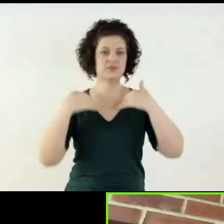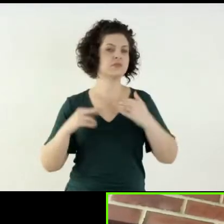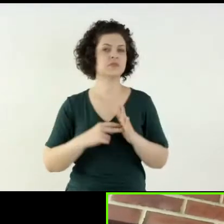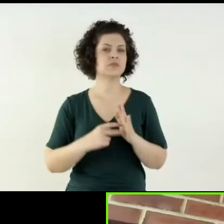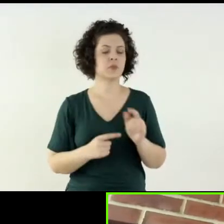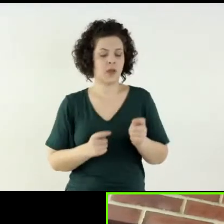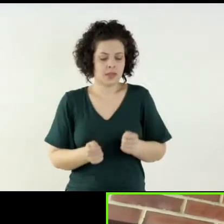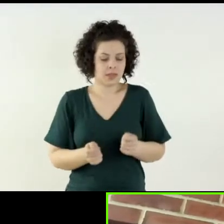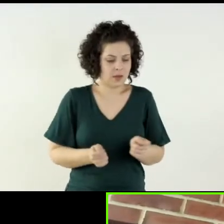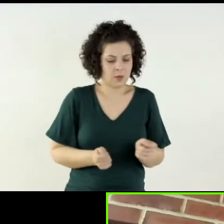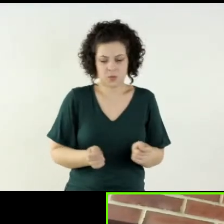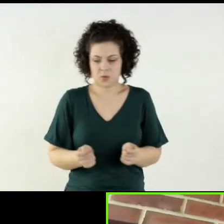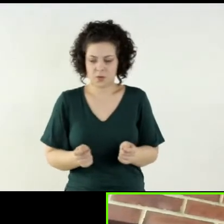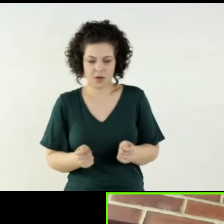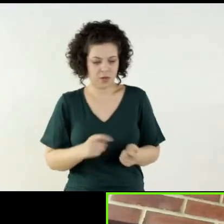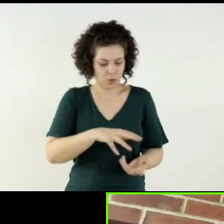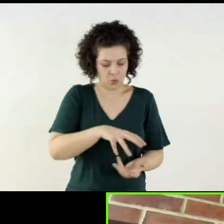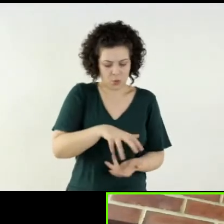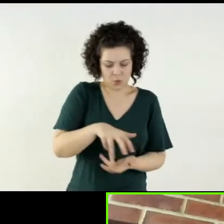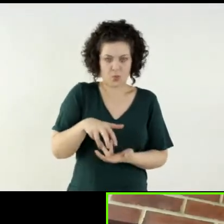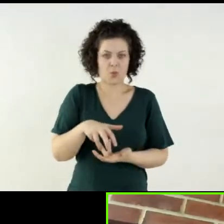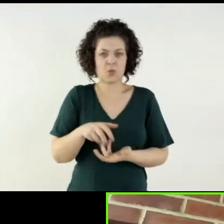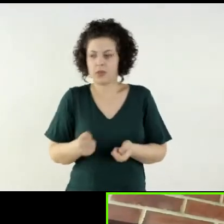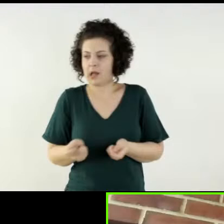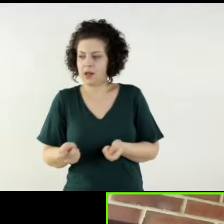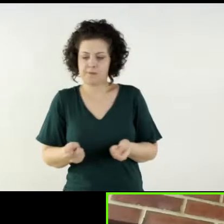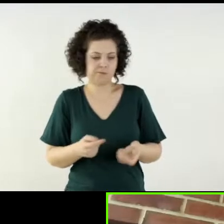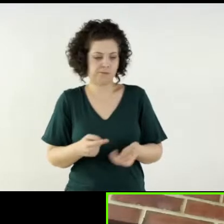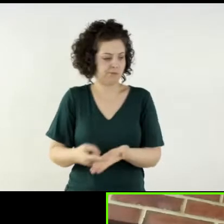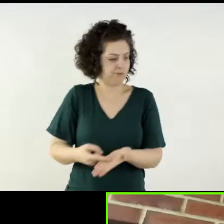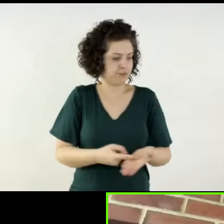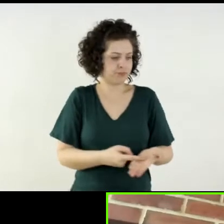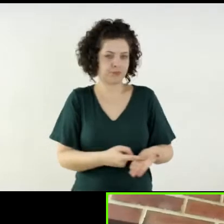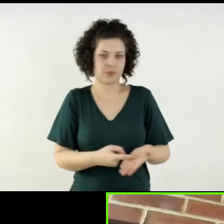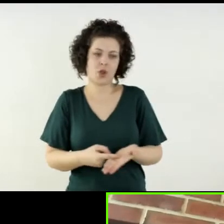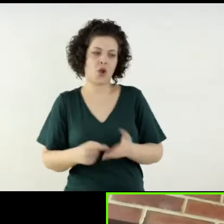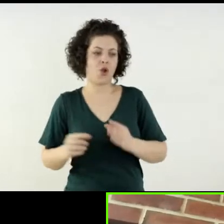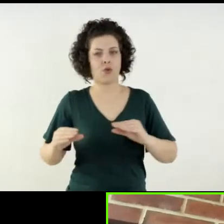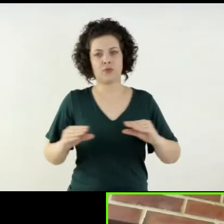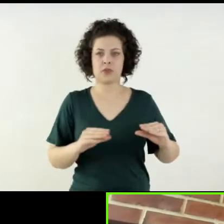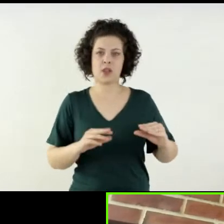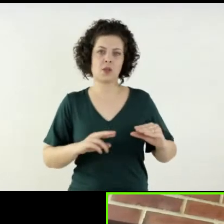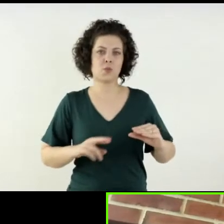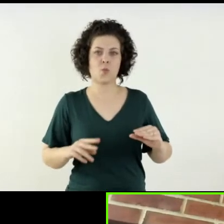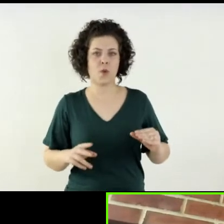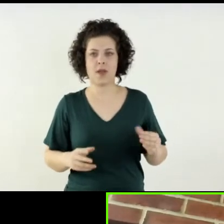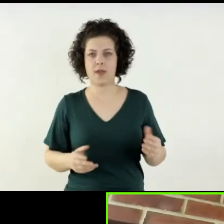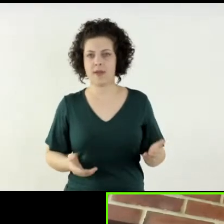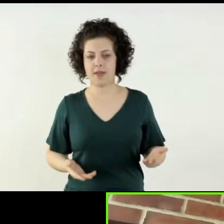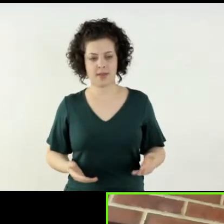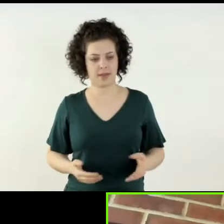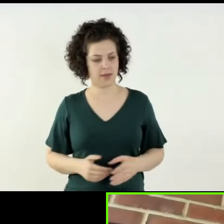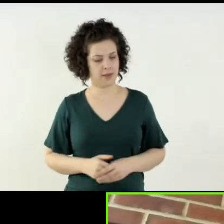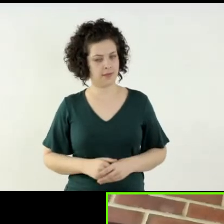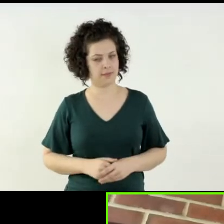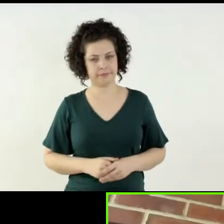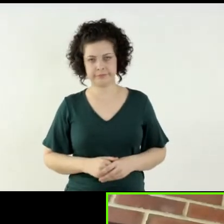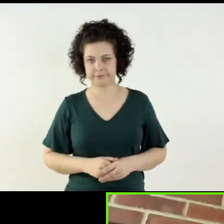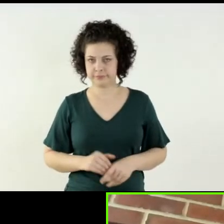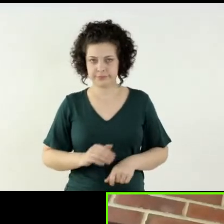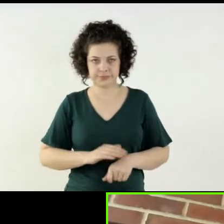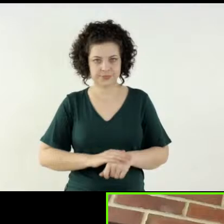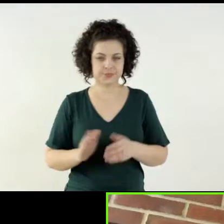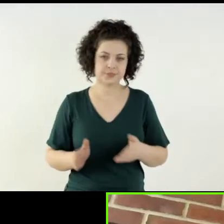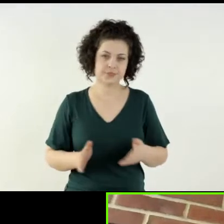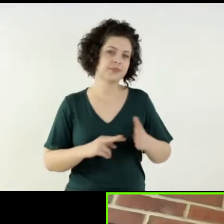in uncomfortable ways, uncomfortable and productive ways. What it means, as she writes, this has become a real Ahmed fest,